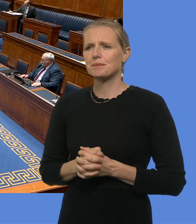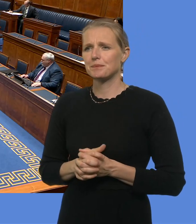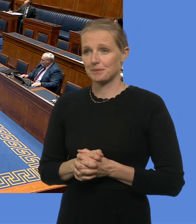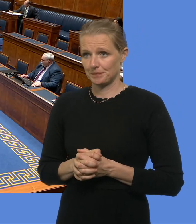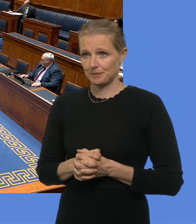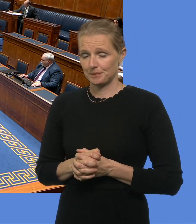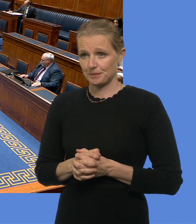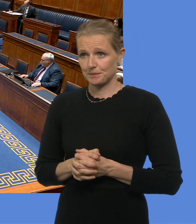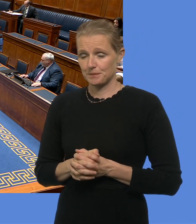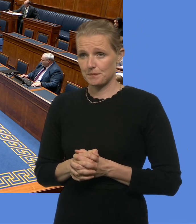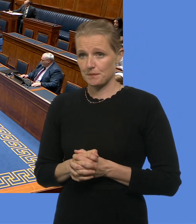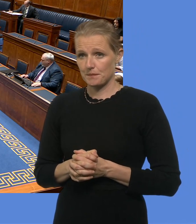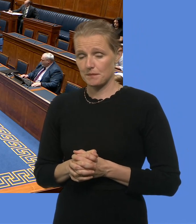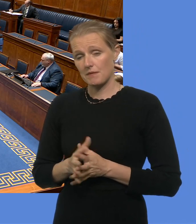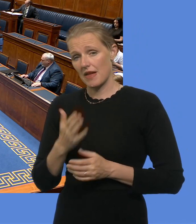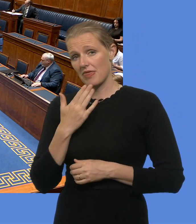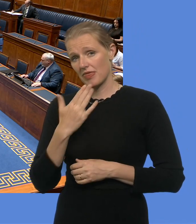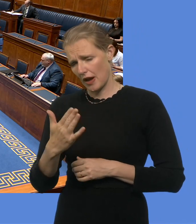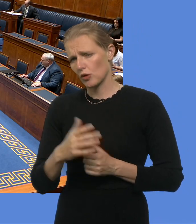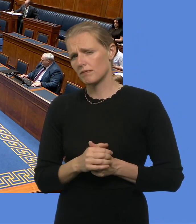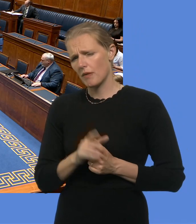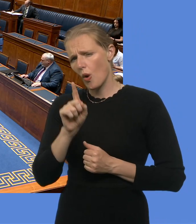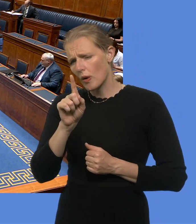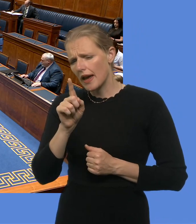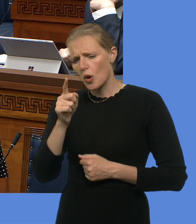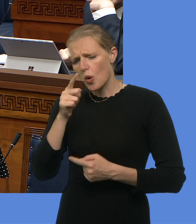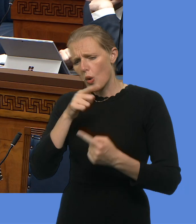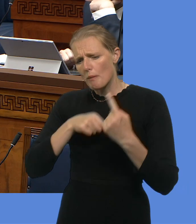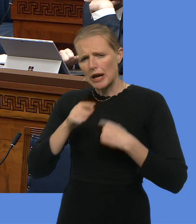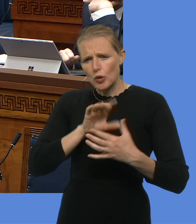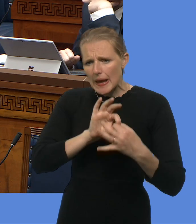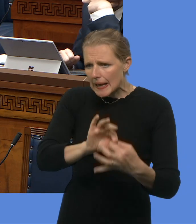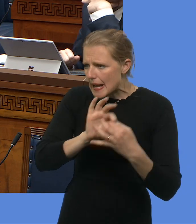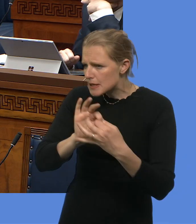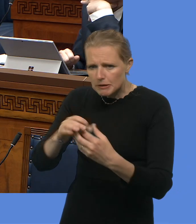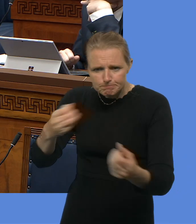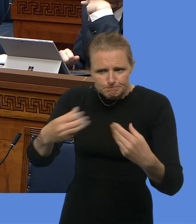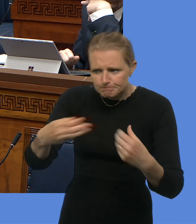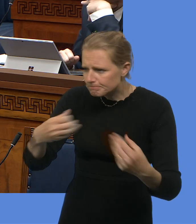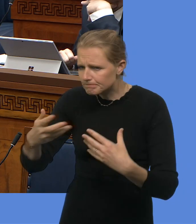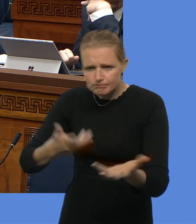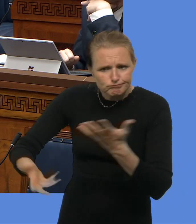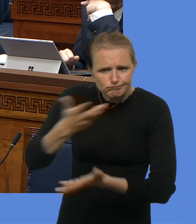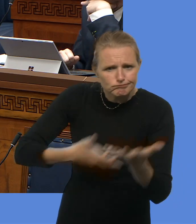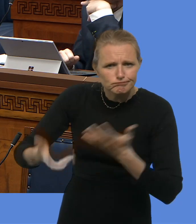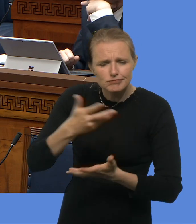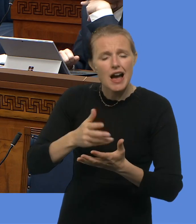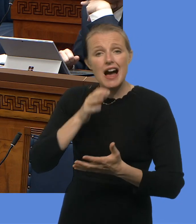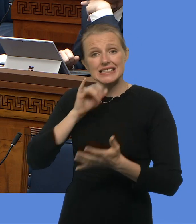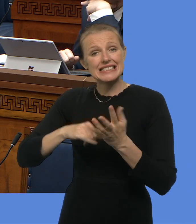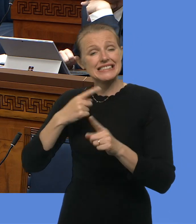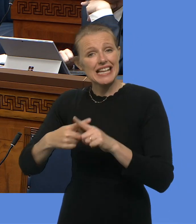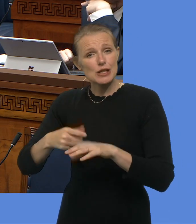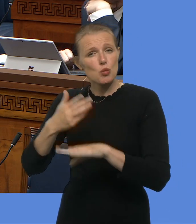Junior Minister. Junior Minister, going back to the issue of engagement, can you outline whether sex workers